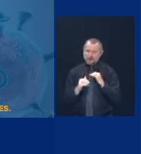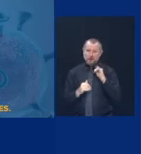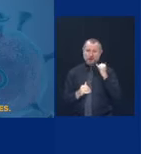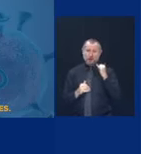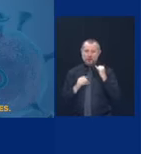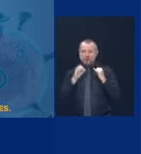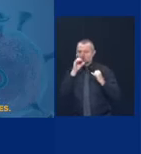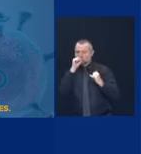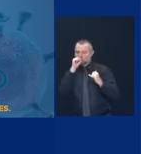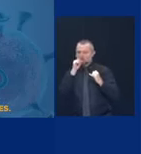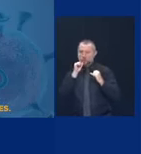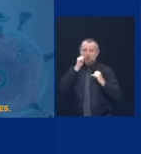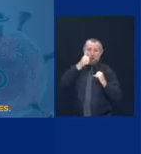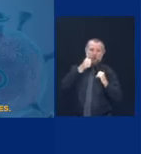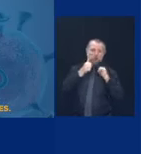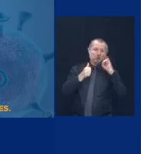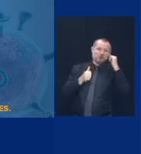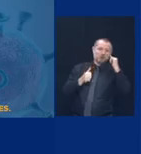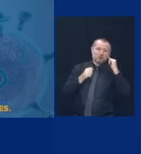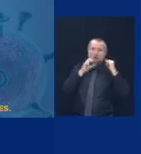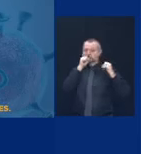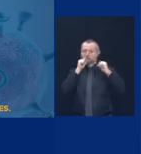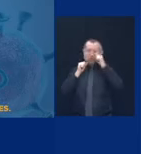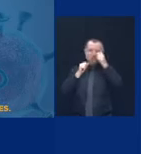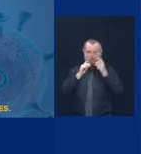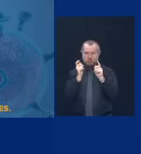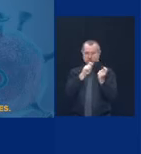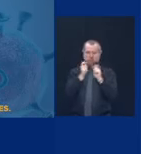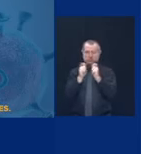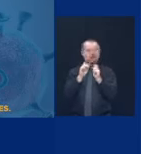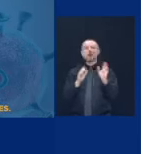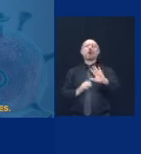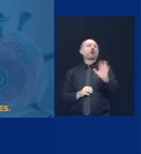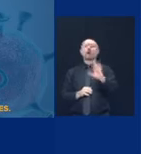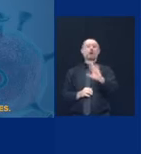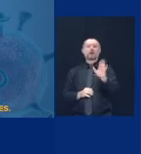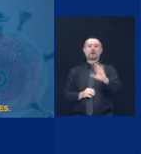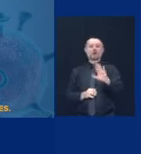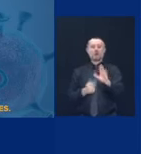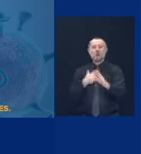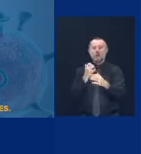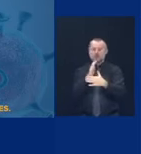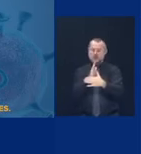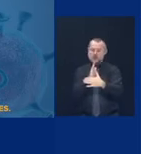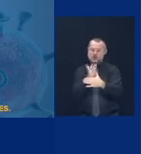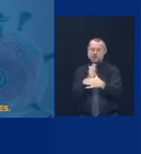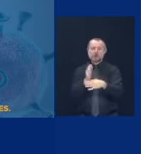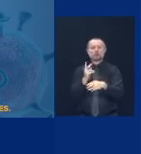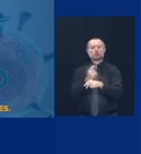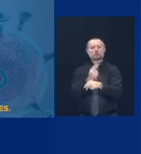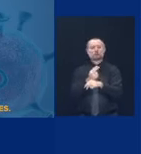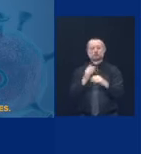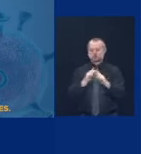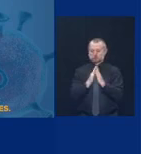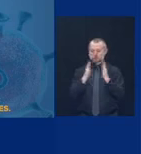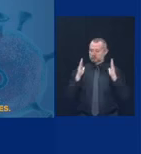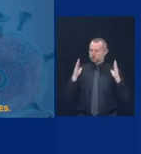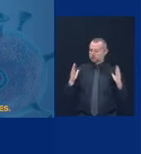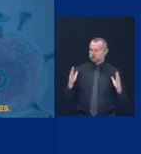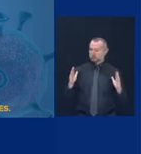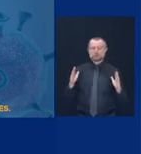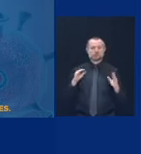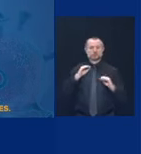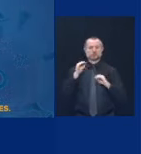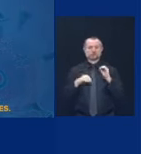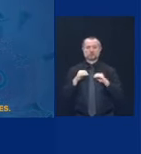So we want to make sure they're based on solid data. So it's a rolling average, and then the zone has to stay at that number